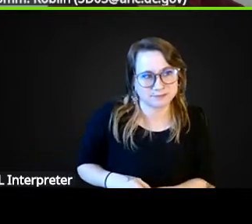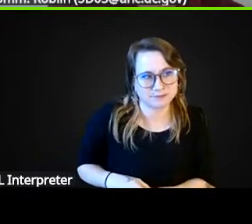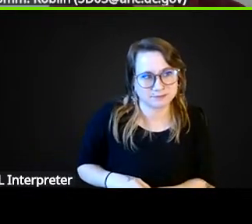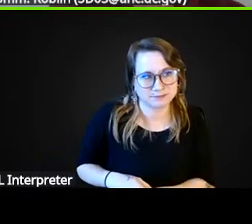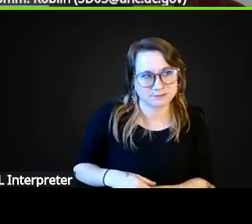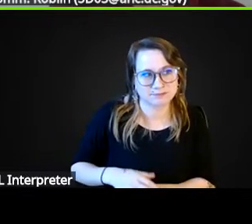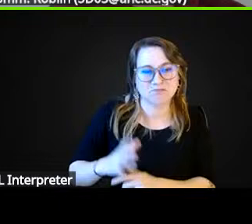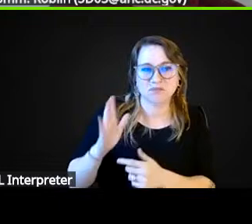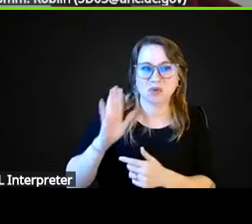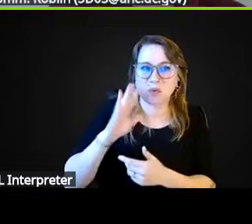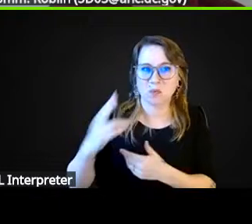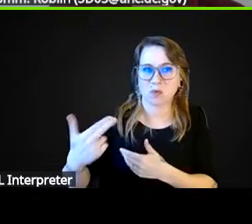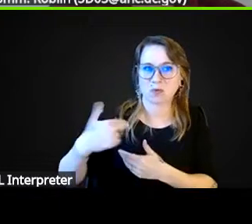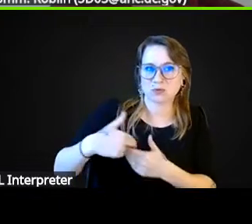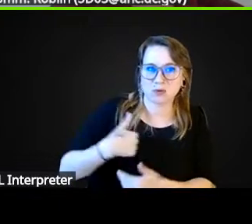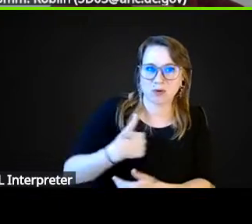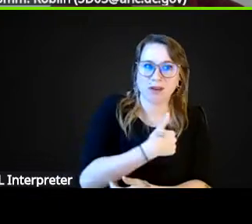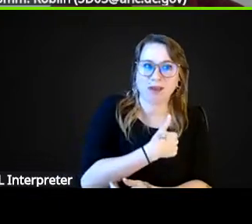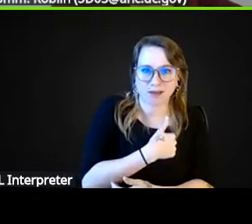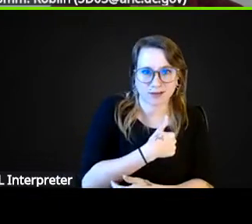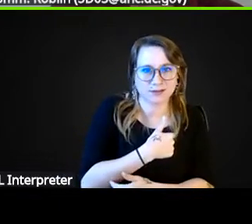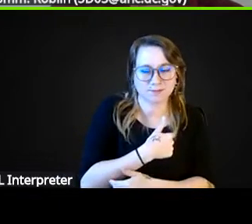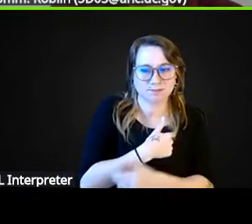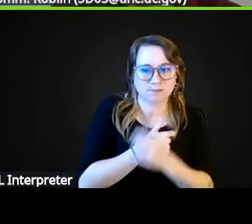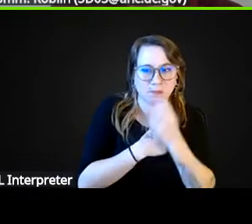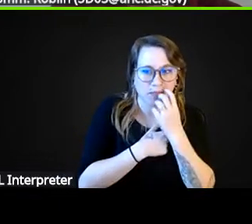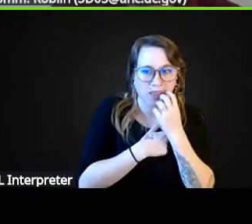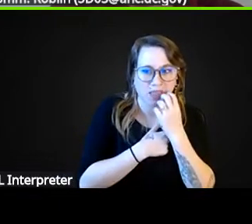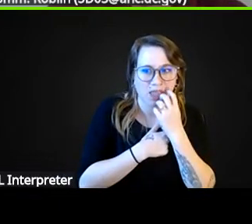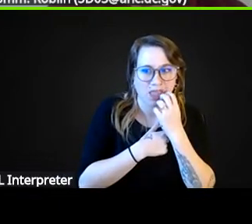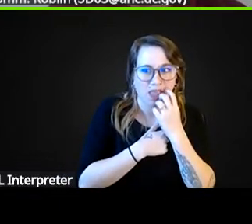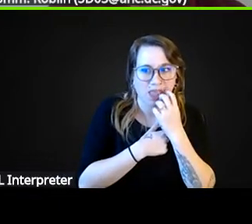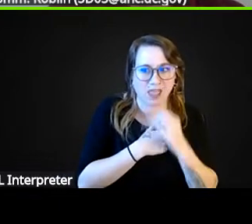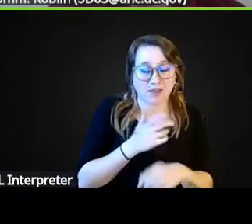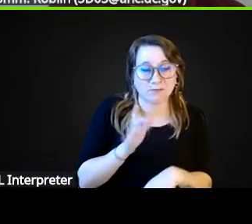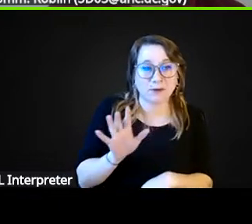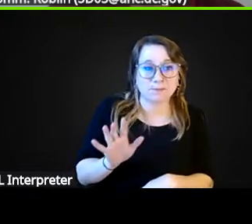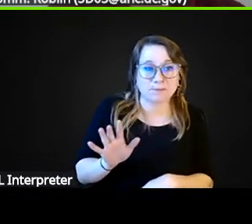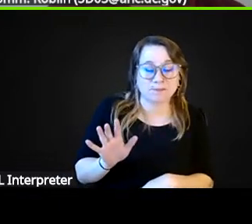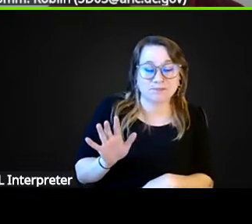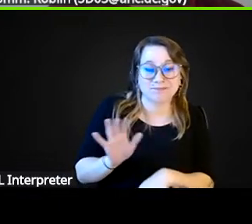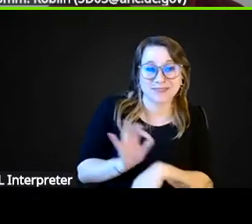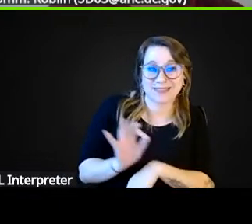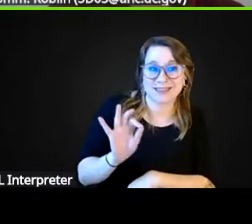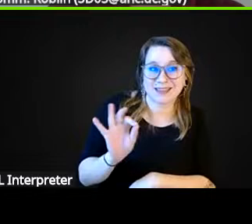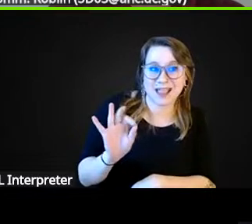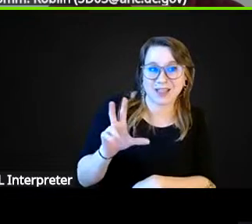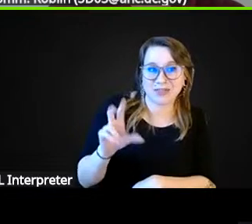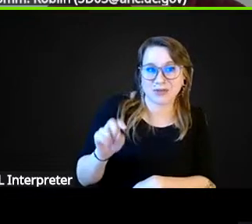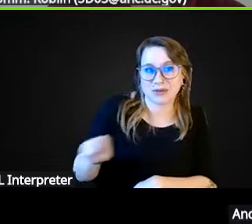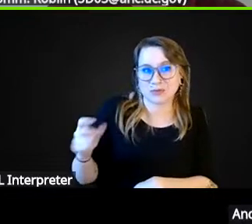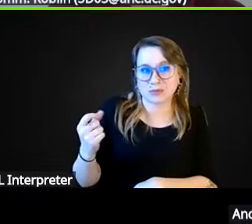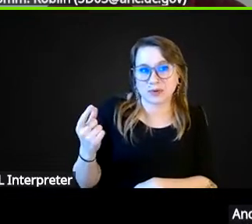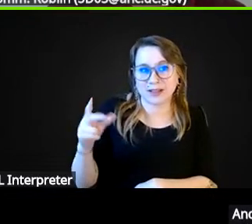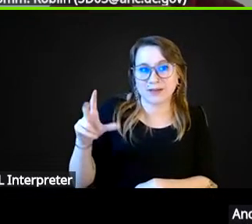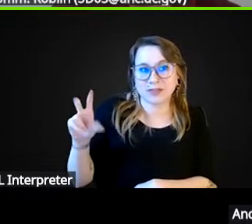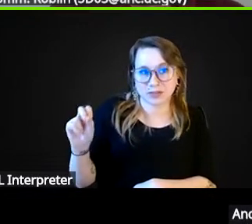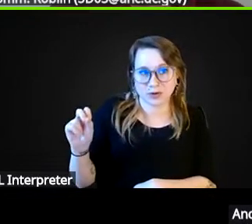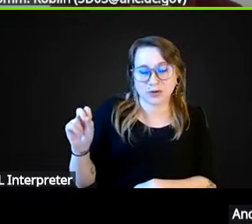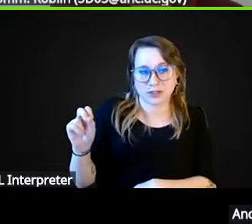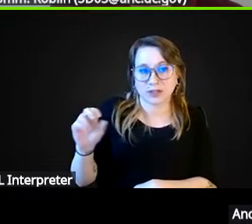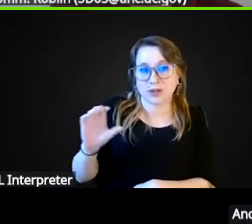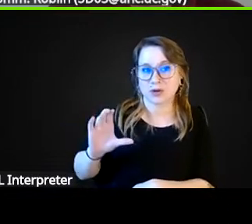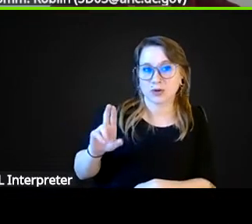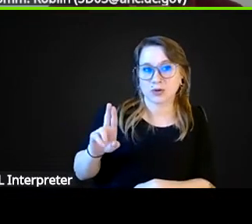and join us from across the board. I mean, across the commission, from 9:30 to 11:30, and crews will be